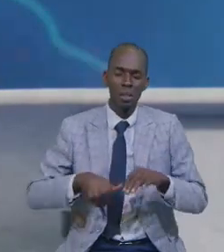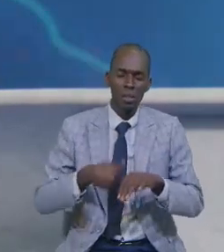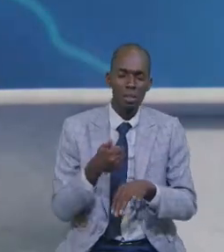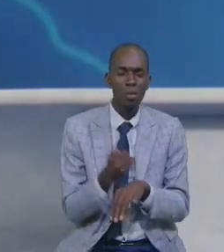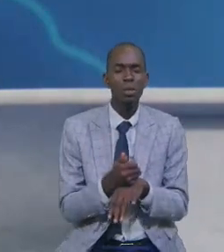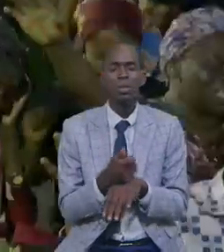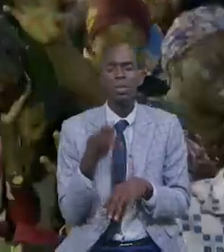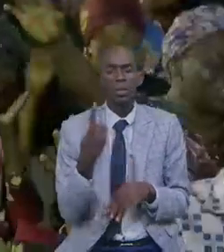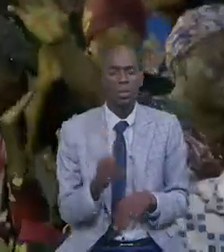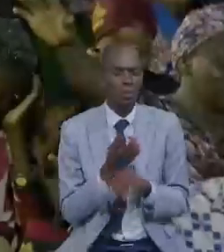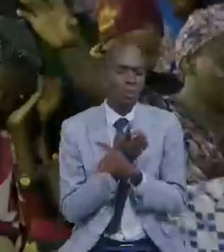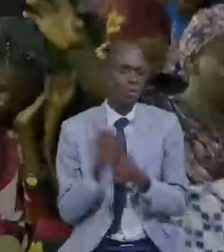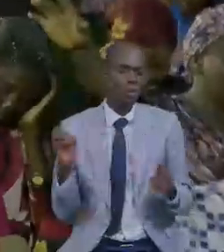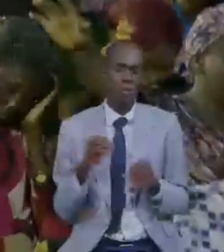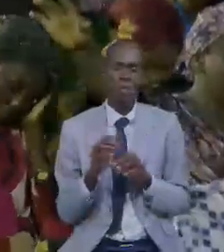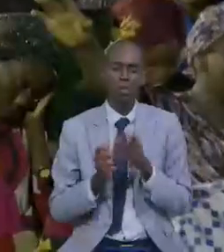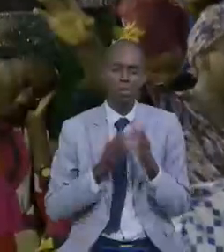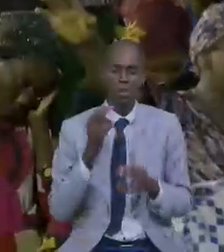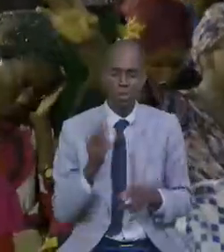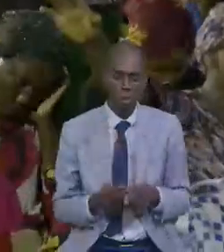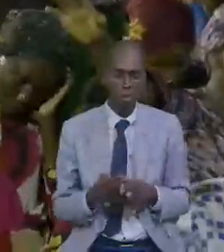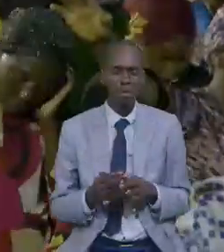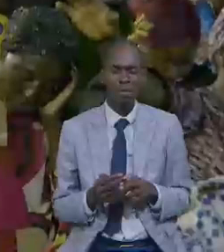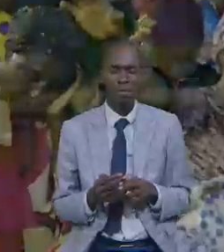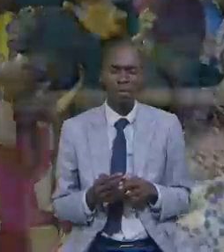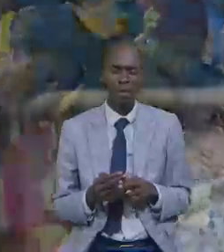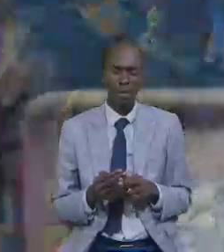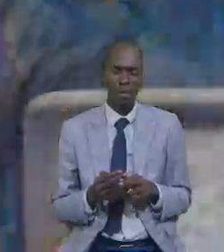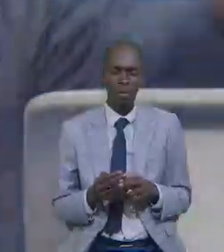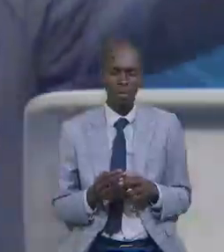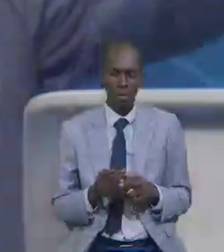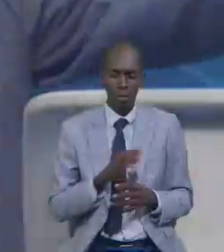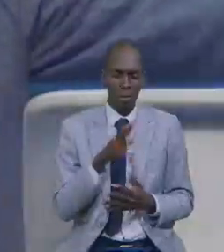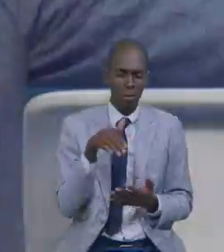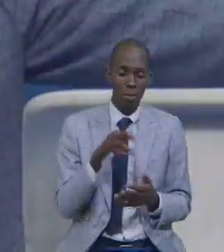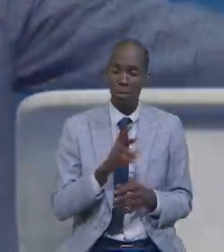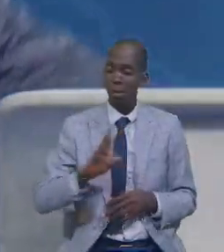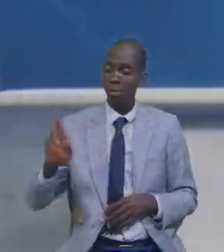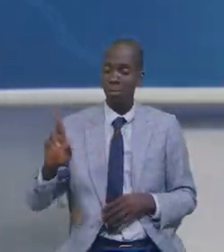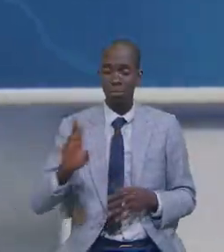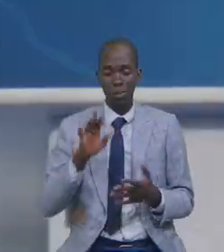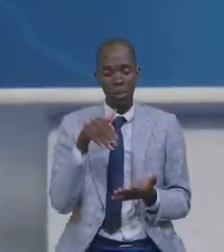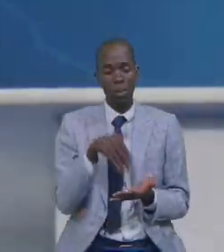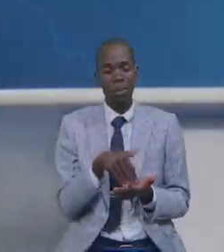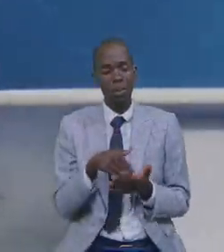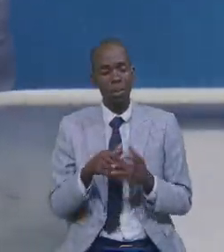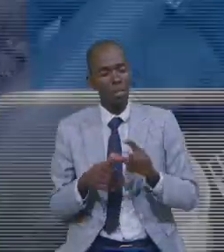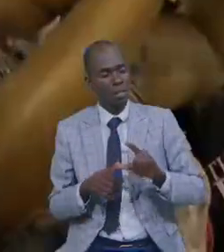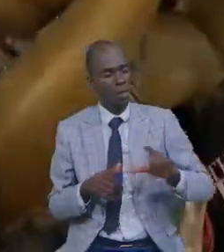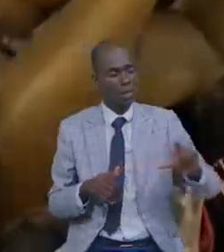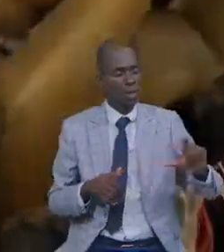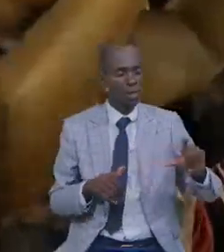the deliverance. Right, center, left,